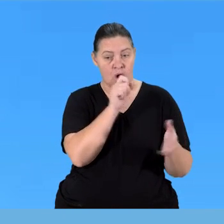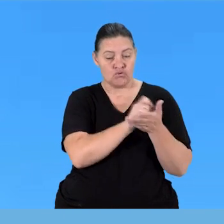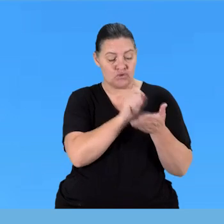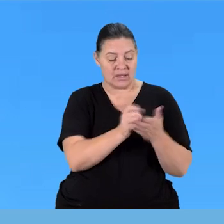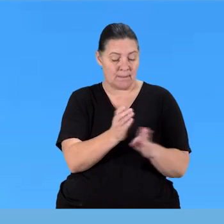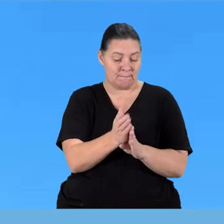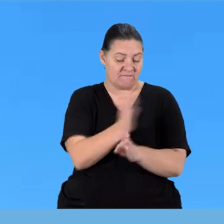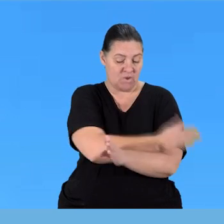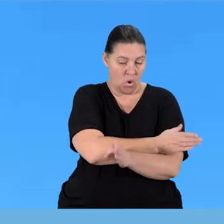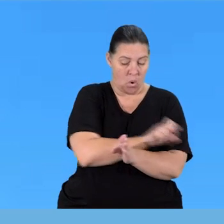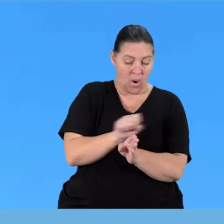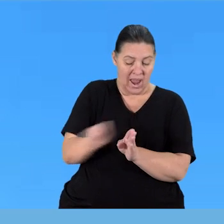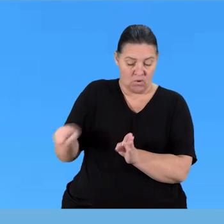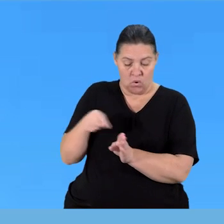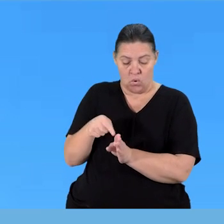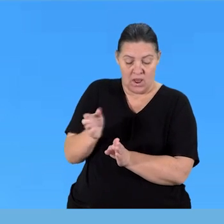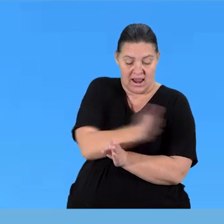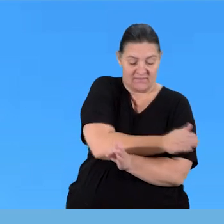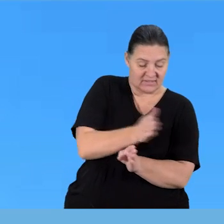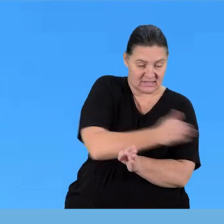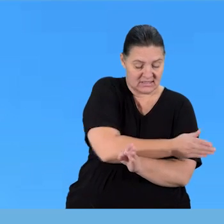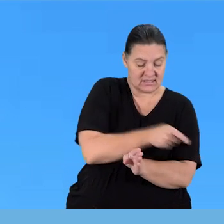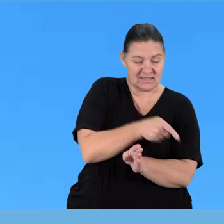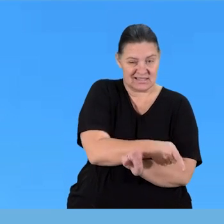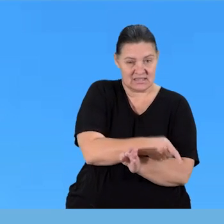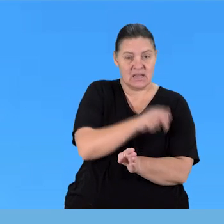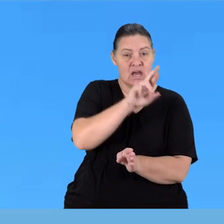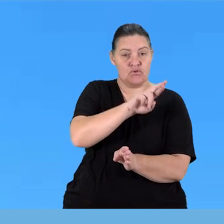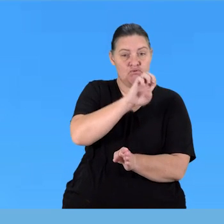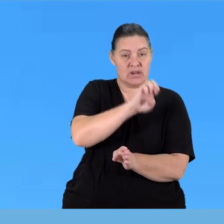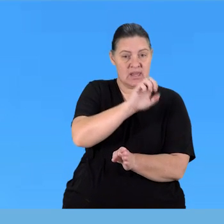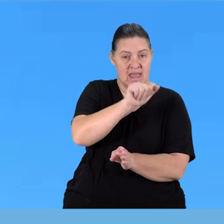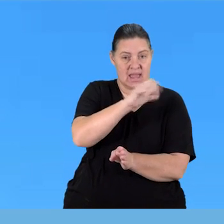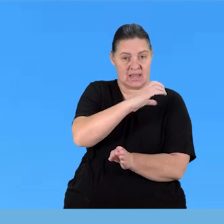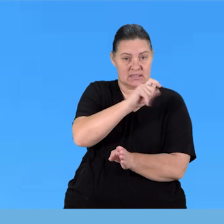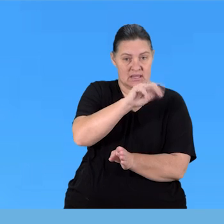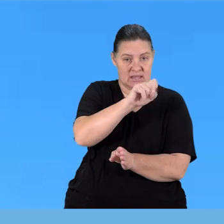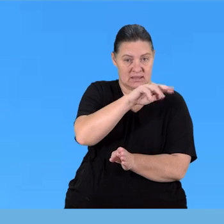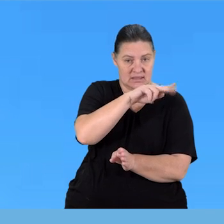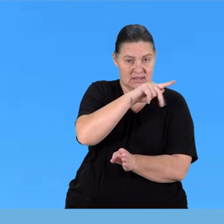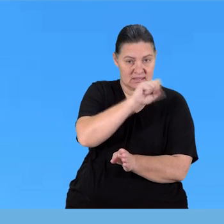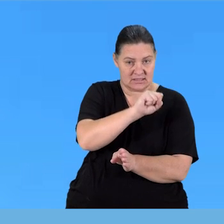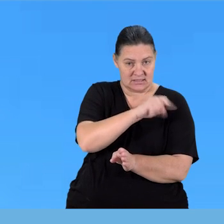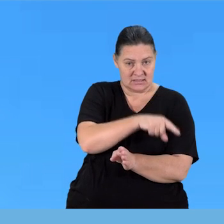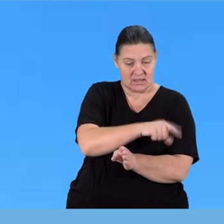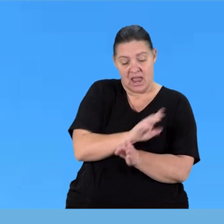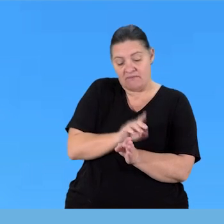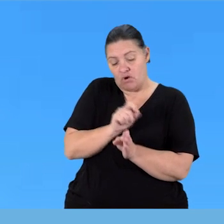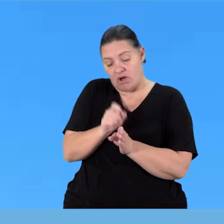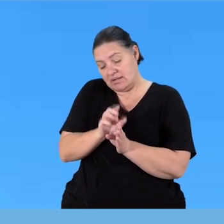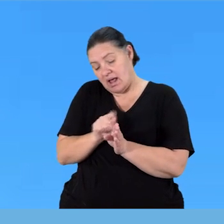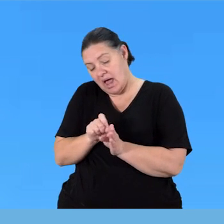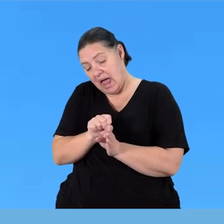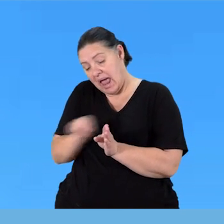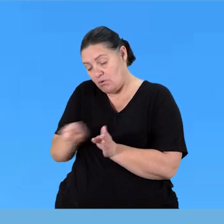they are written before the arrow, on the left-hand side of the arrow, they are known as the reactants. If they are written on